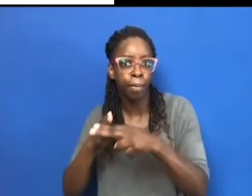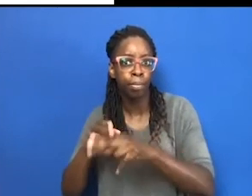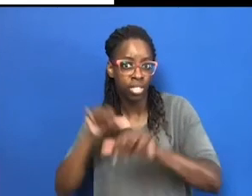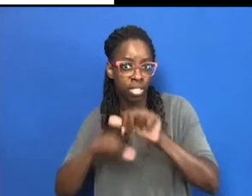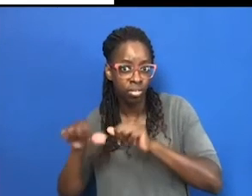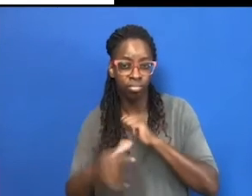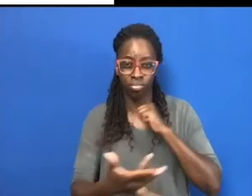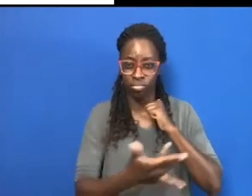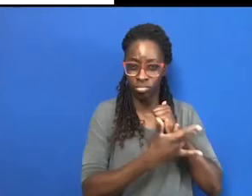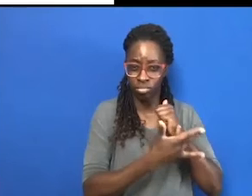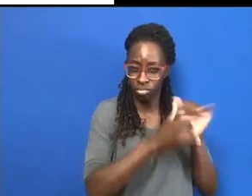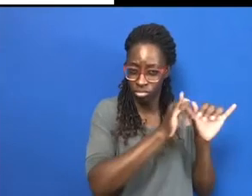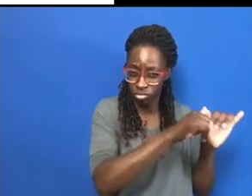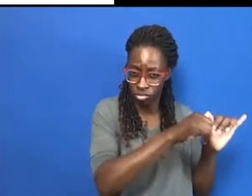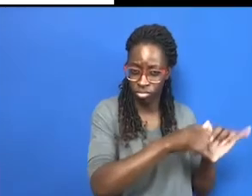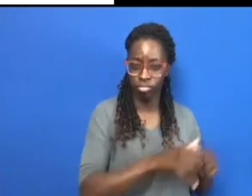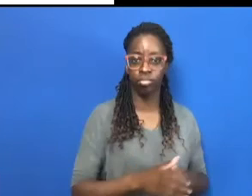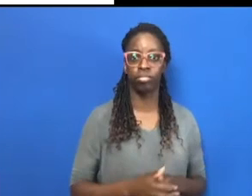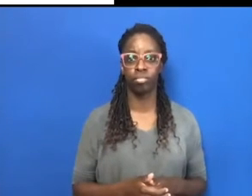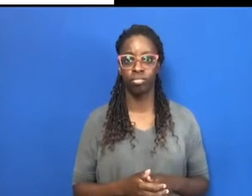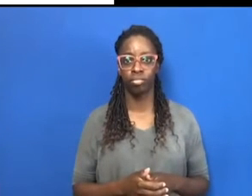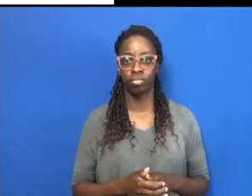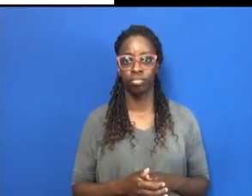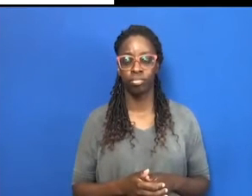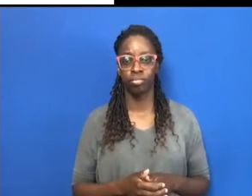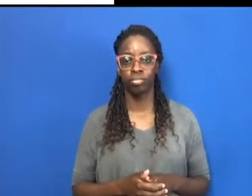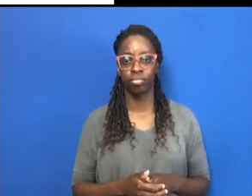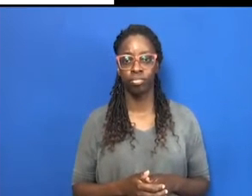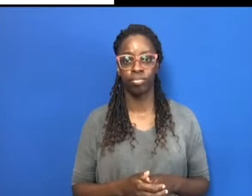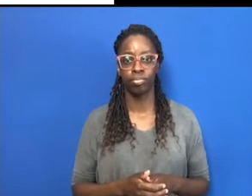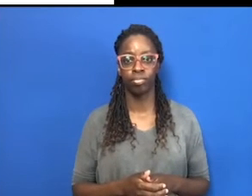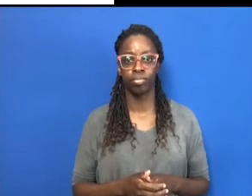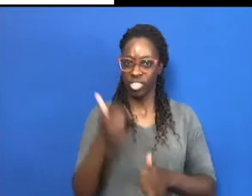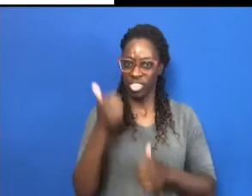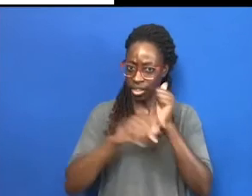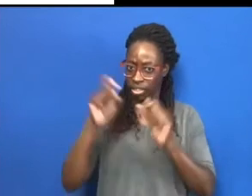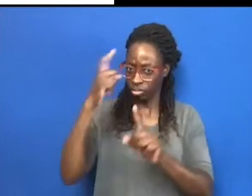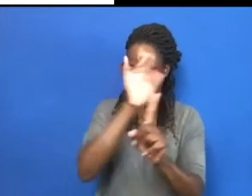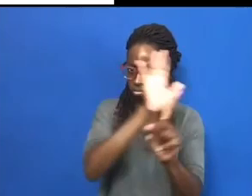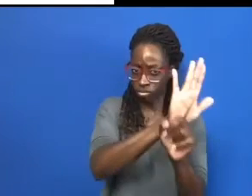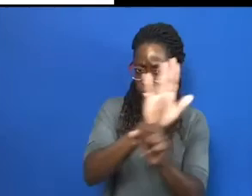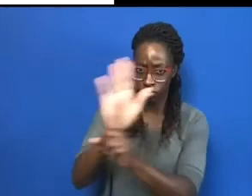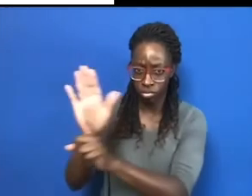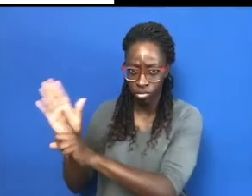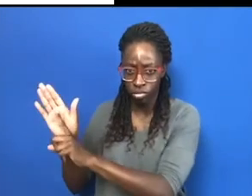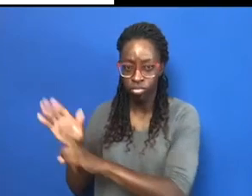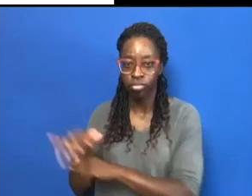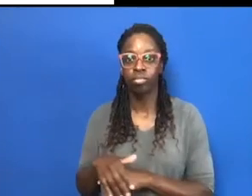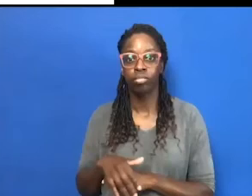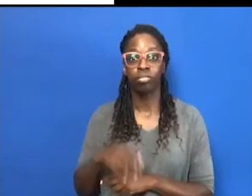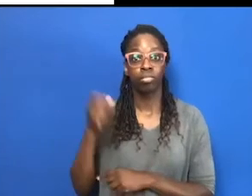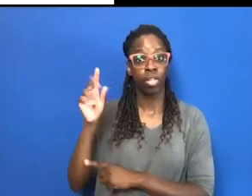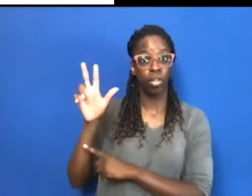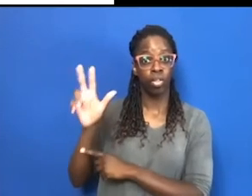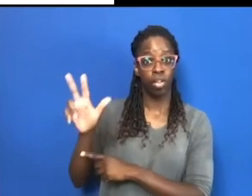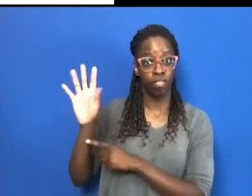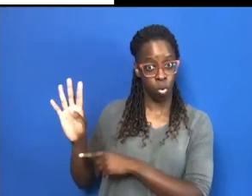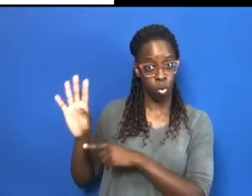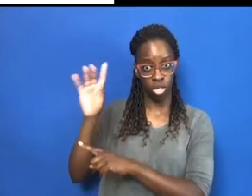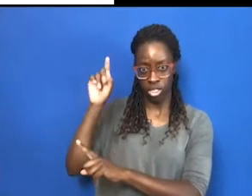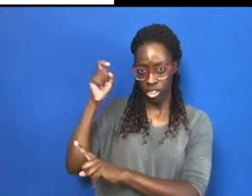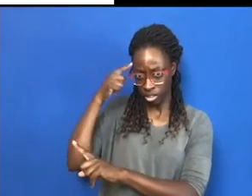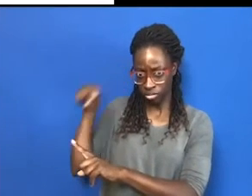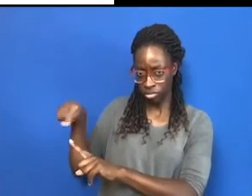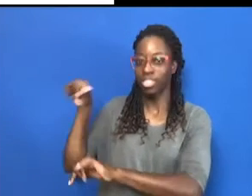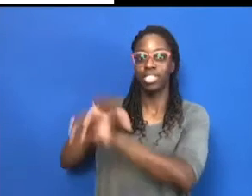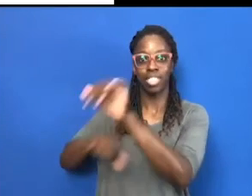domain. So you'll see that 34 states in all, which is 65%, had a science domain, but